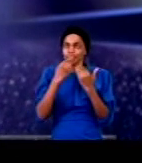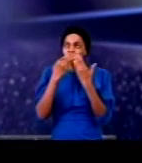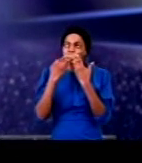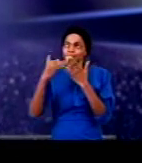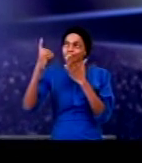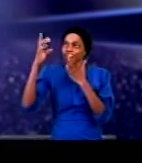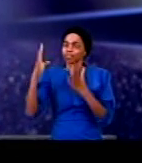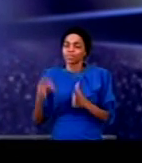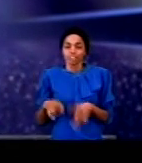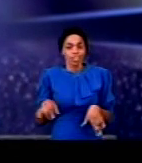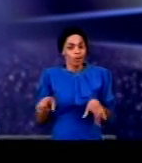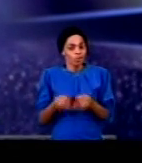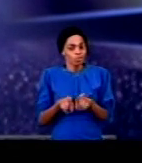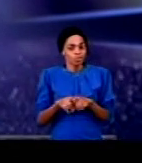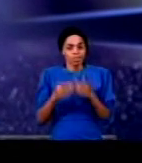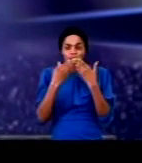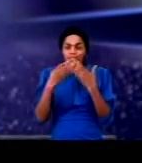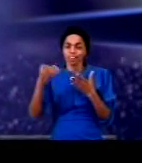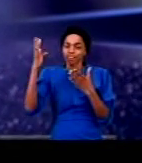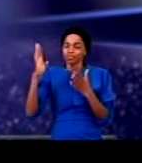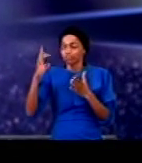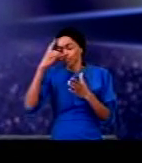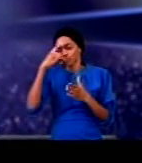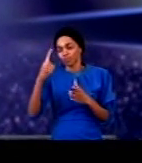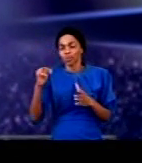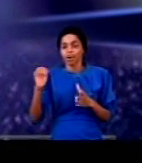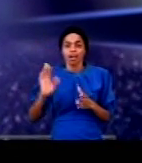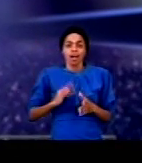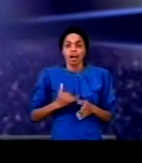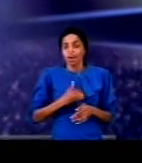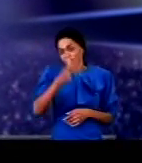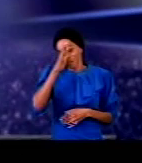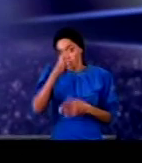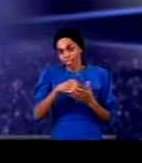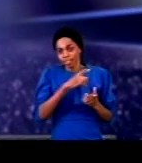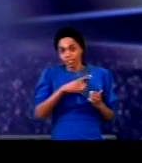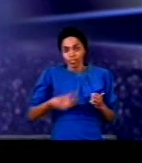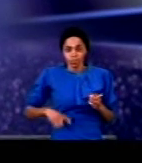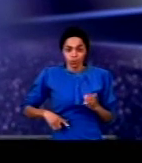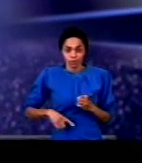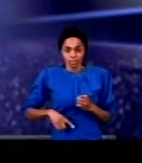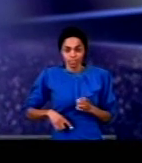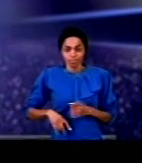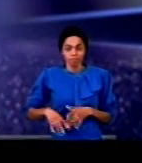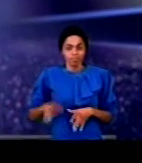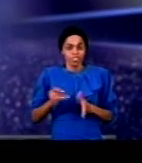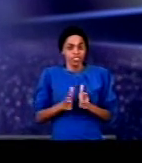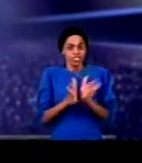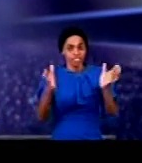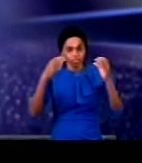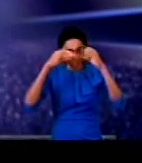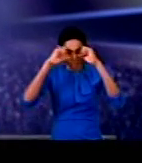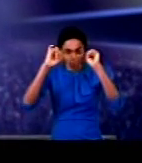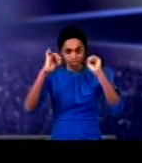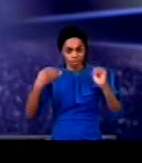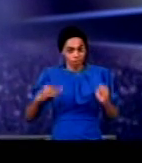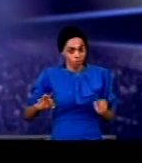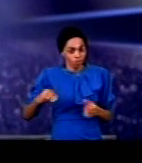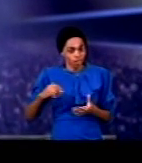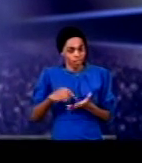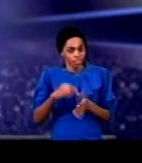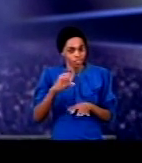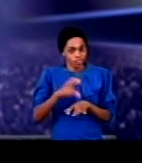GCK. Let's thank the Lord for how mightily He has been using Him. Signs, wonders, and miracles have been happening in this